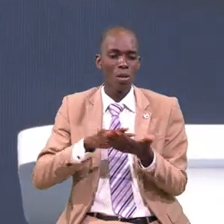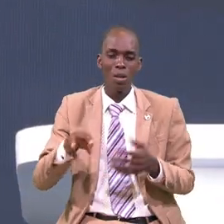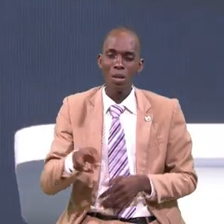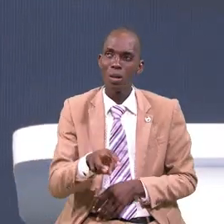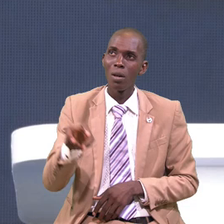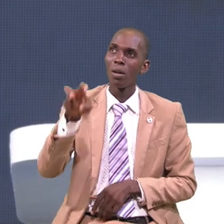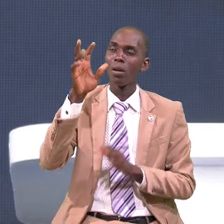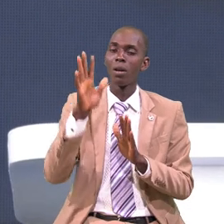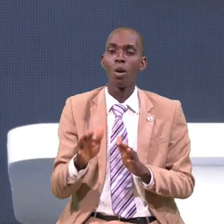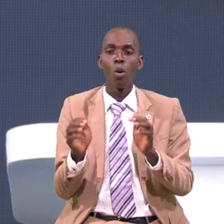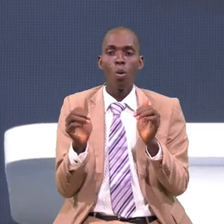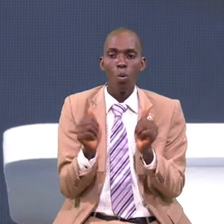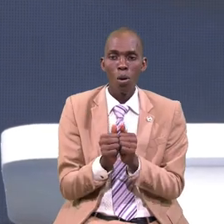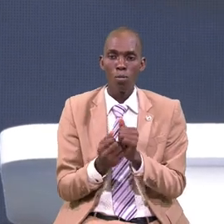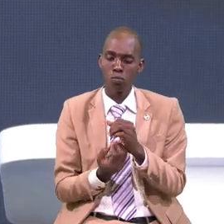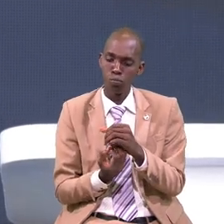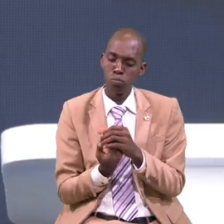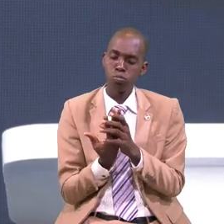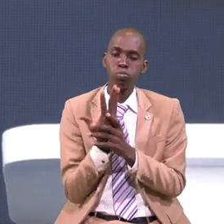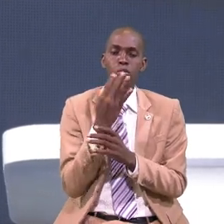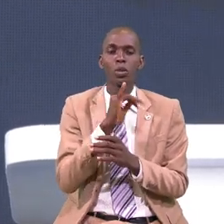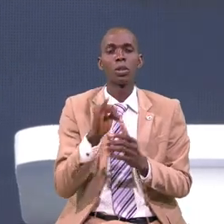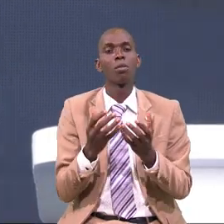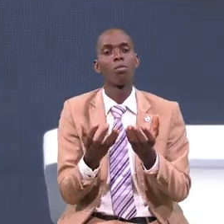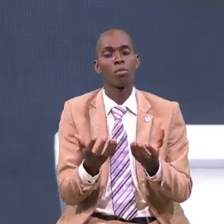with growing thirst.